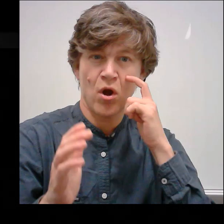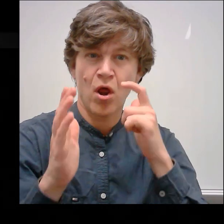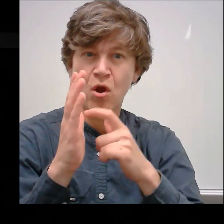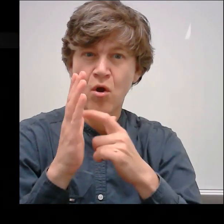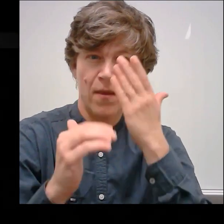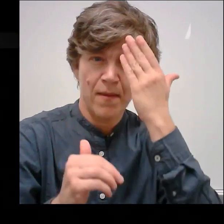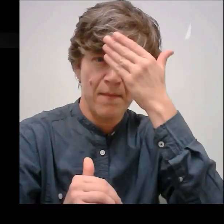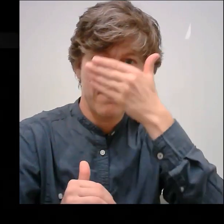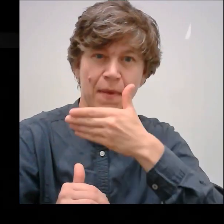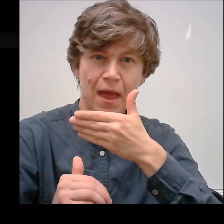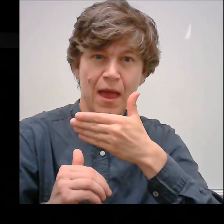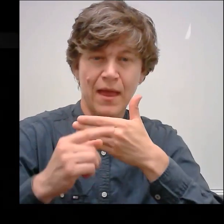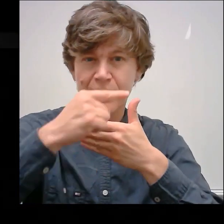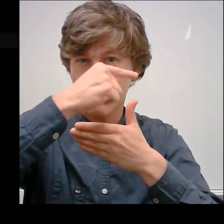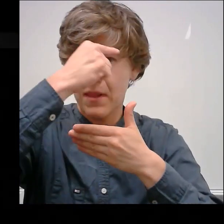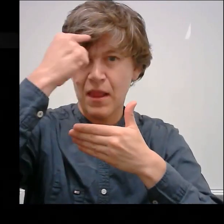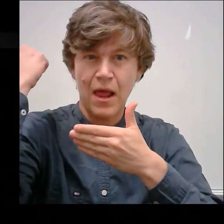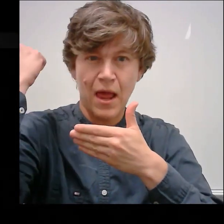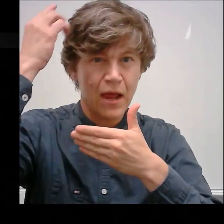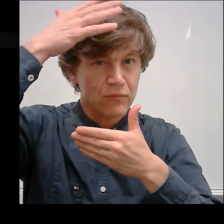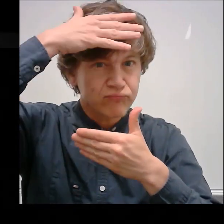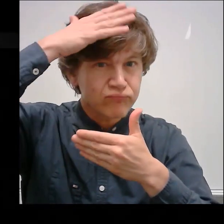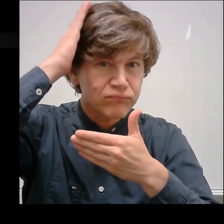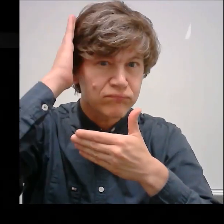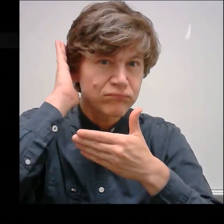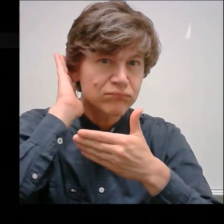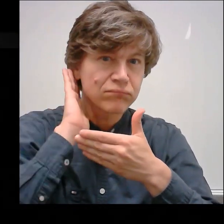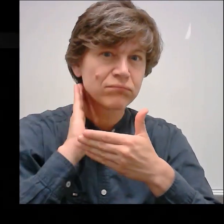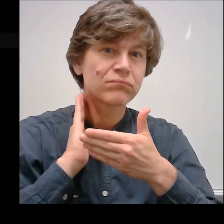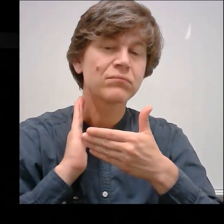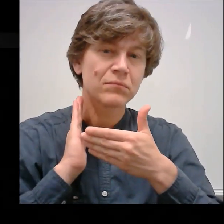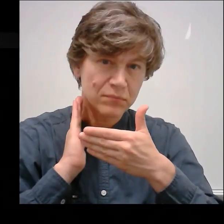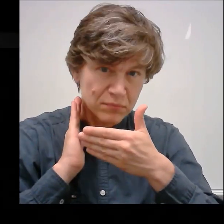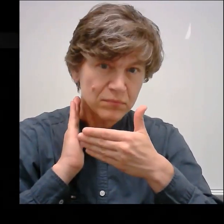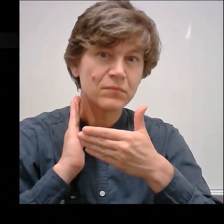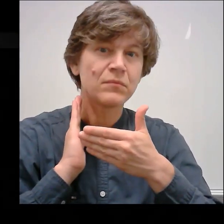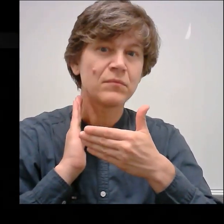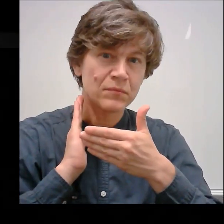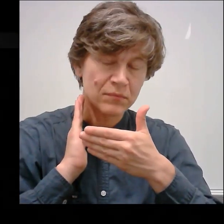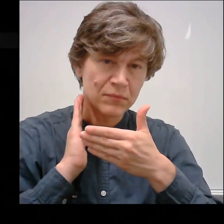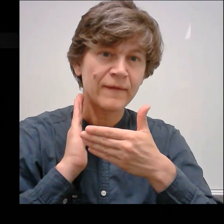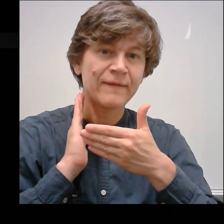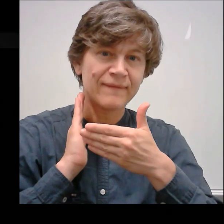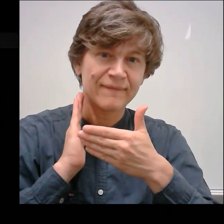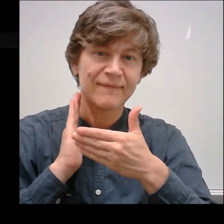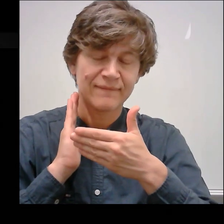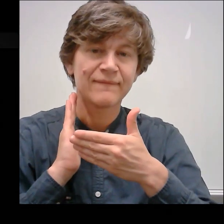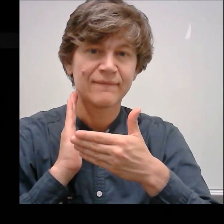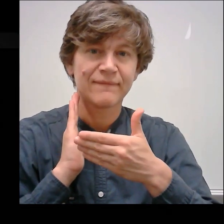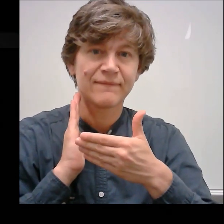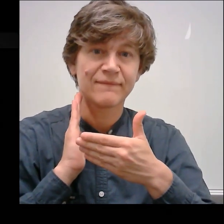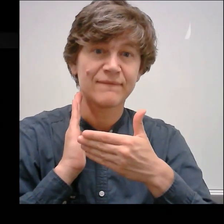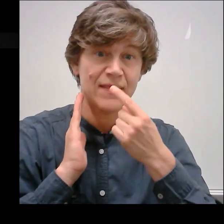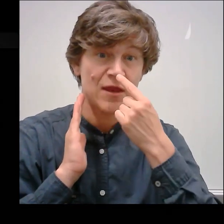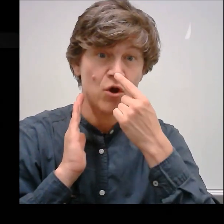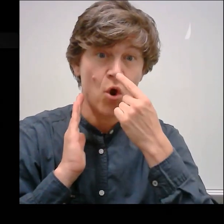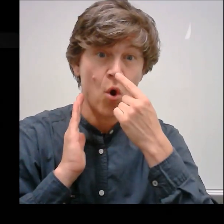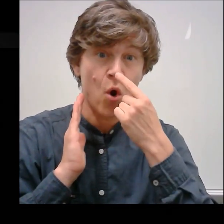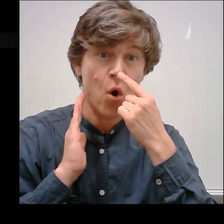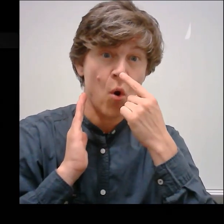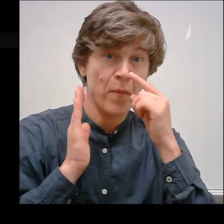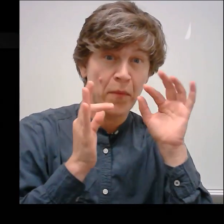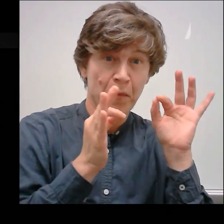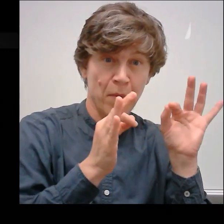mask against the black coat and hair, and is directed by a use of directional pointer, in this case, the nose.